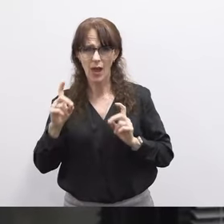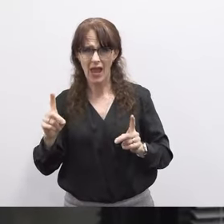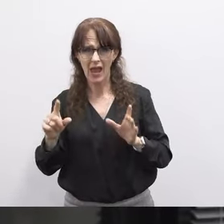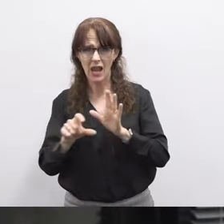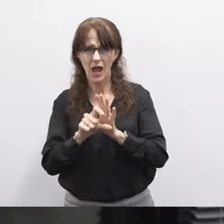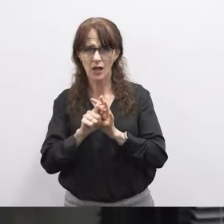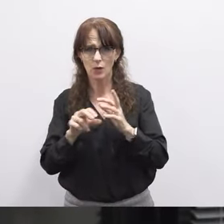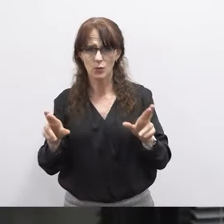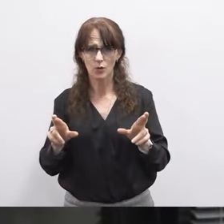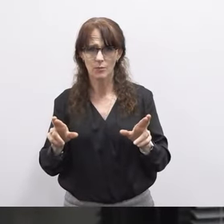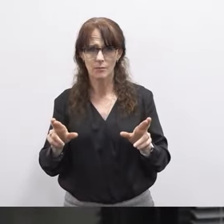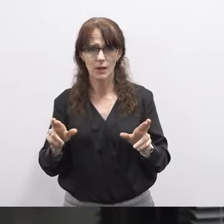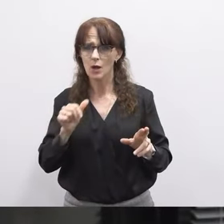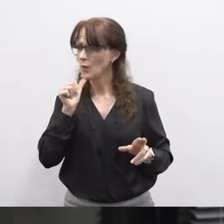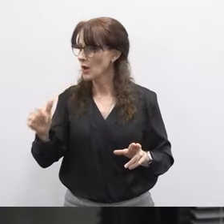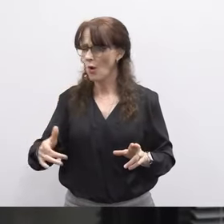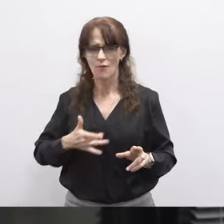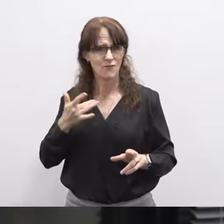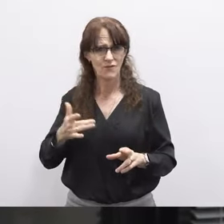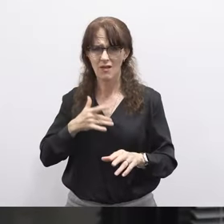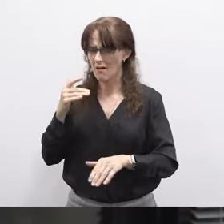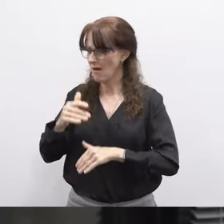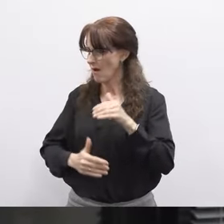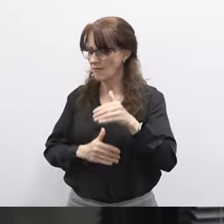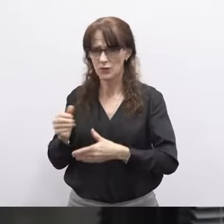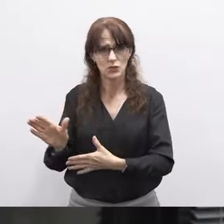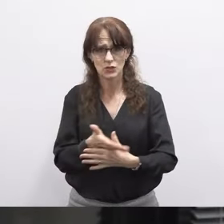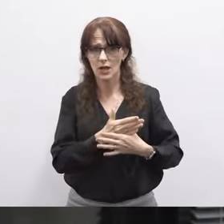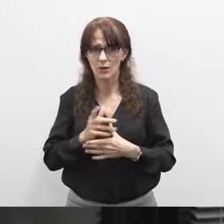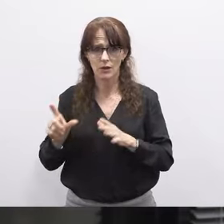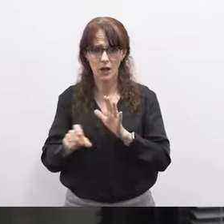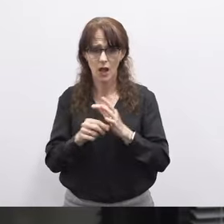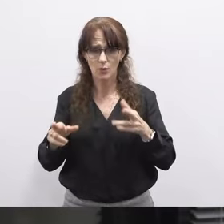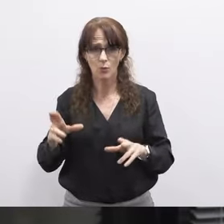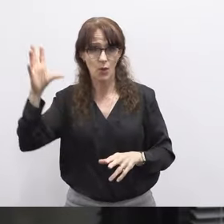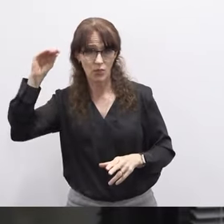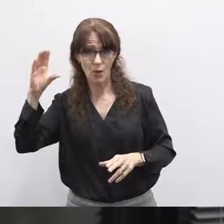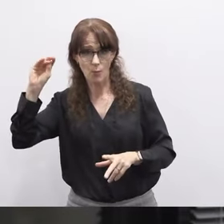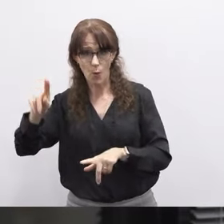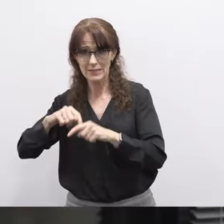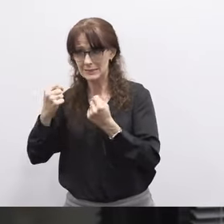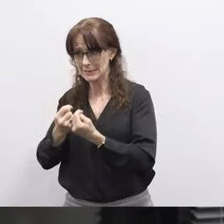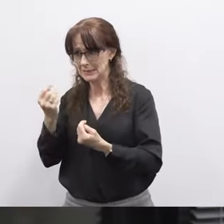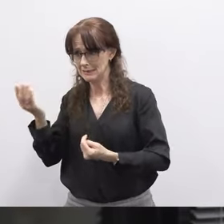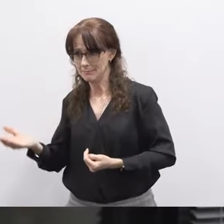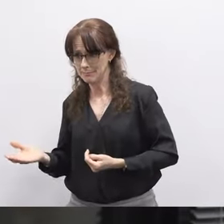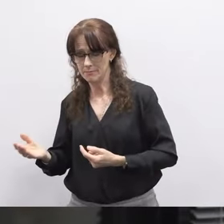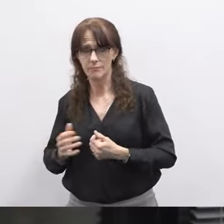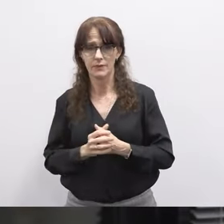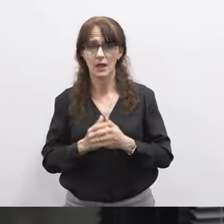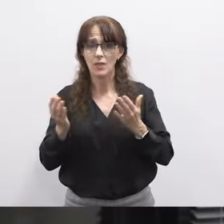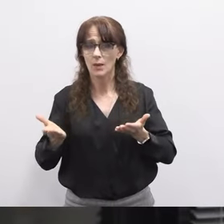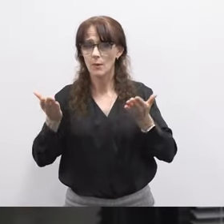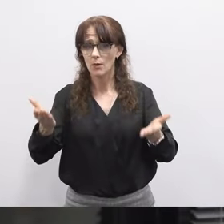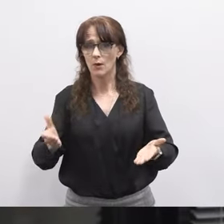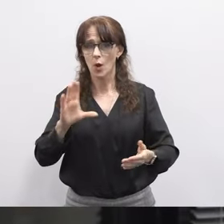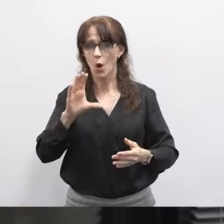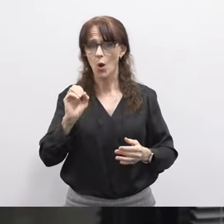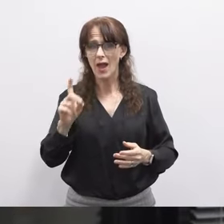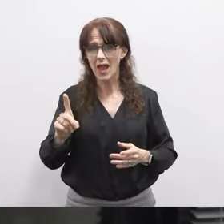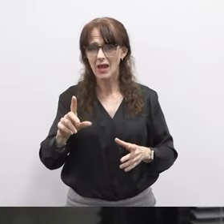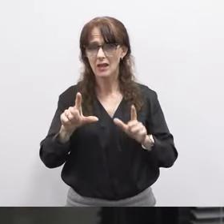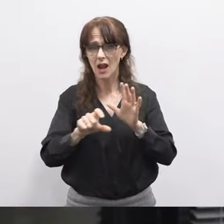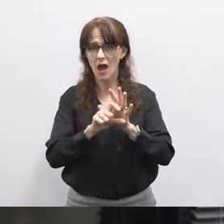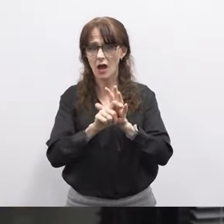and we simply do not feel comfortable sharing a locker room with the boys' swim team. The proposal of a co-ed locker room